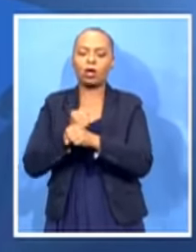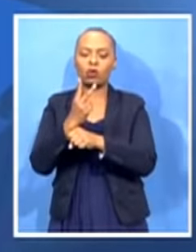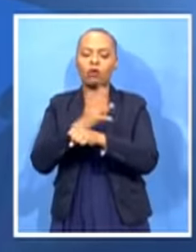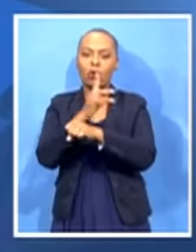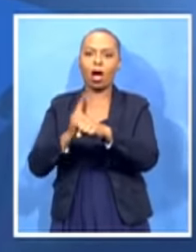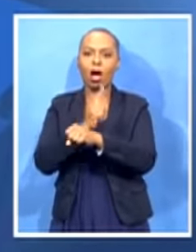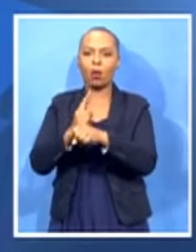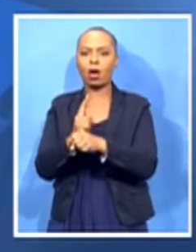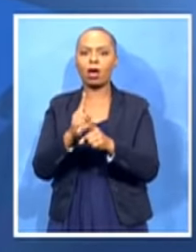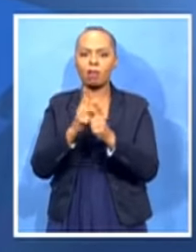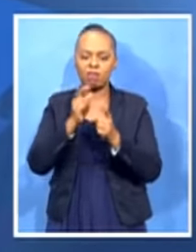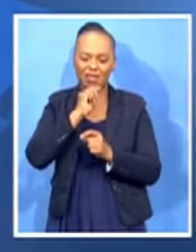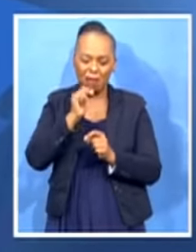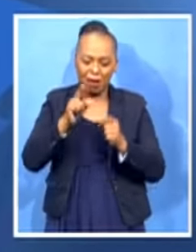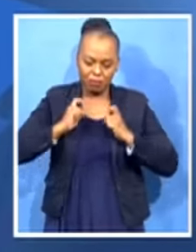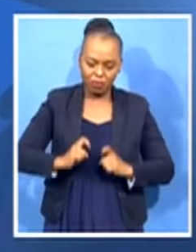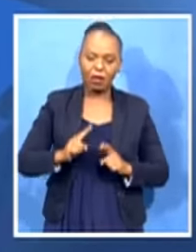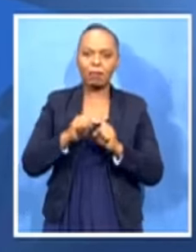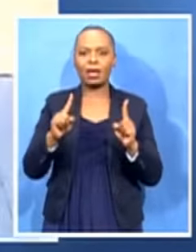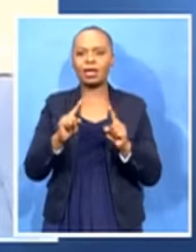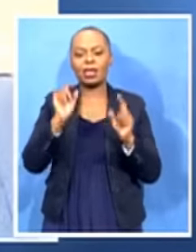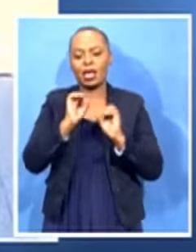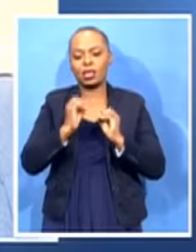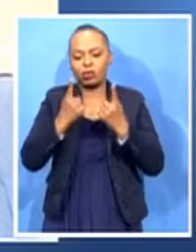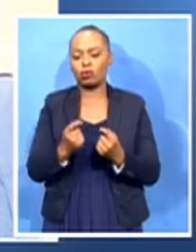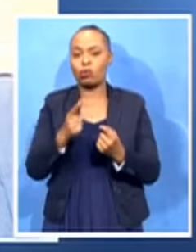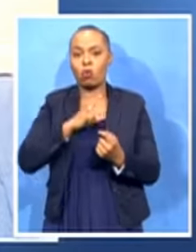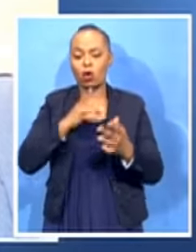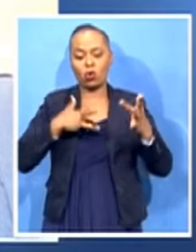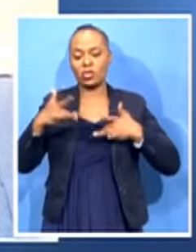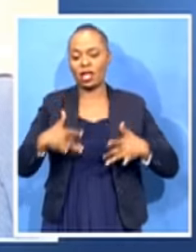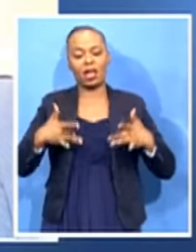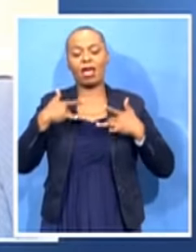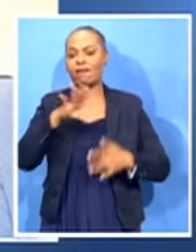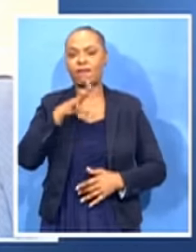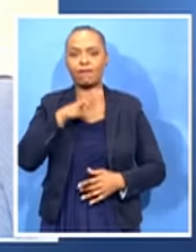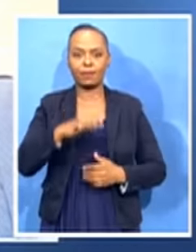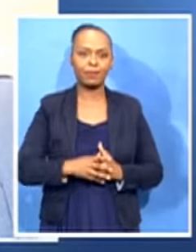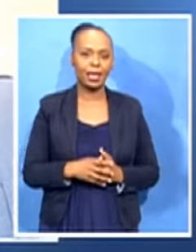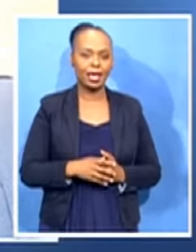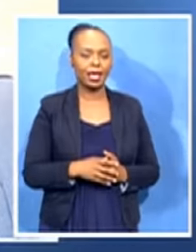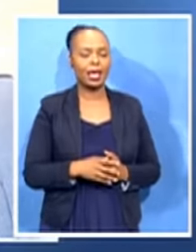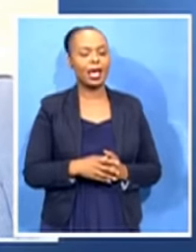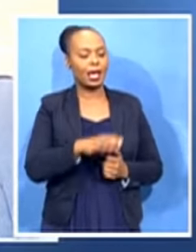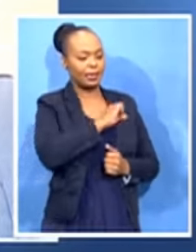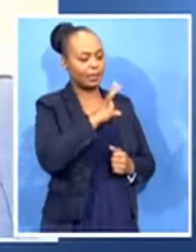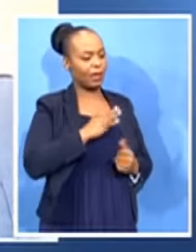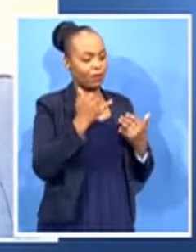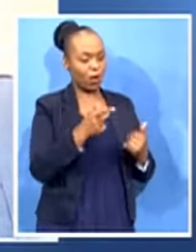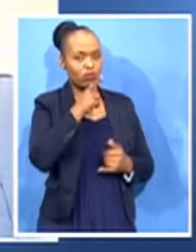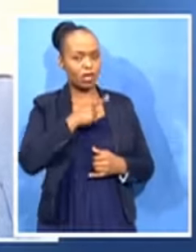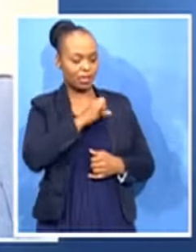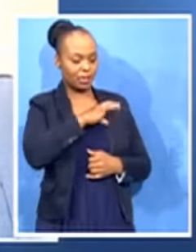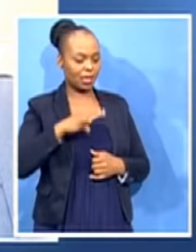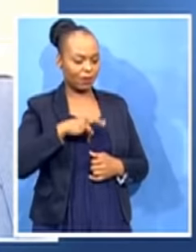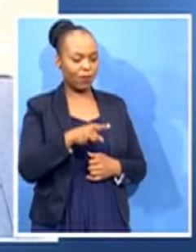is lives that we are concerned about. Speaking about the staff themselves, earlier on as well with Dinosa as well as Sama, one of